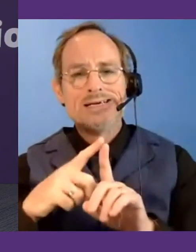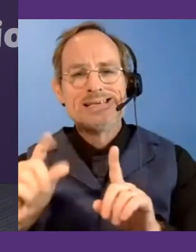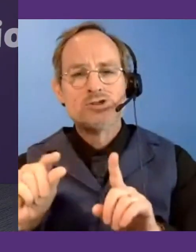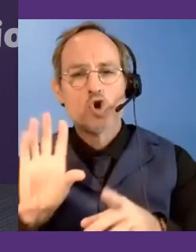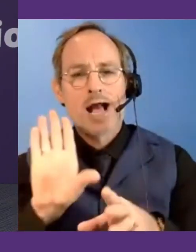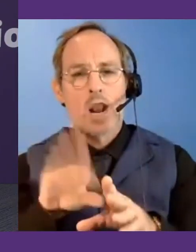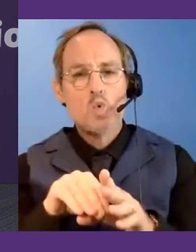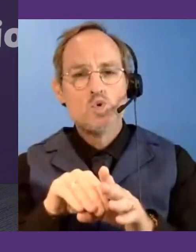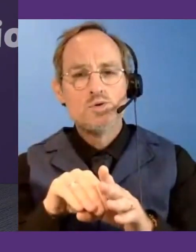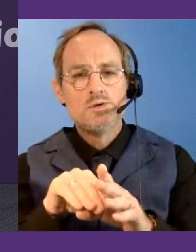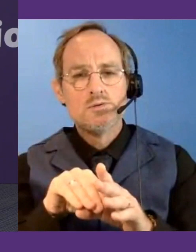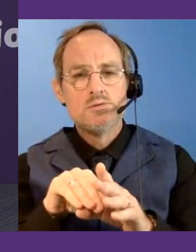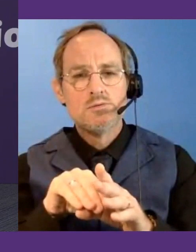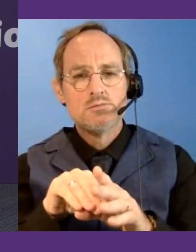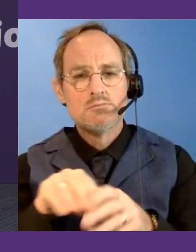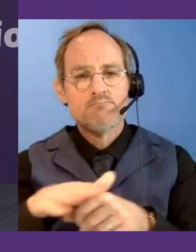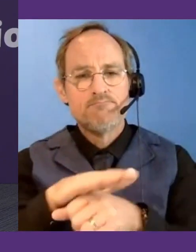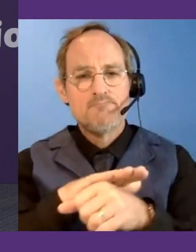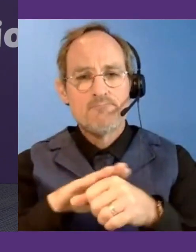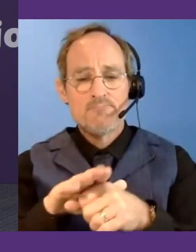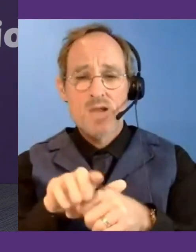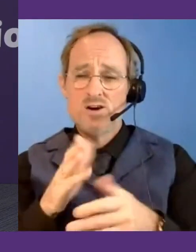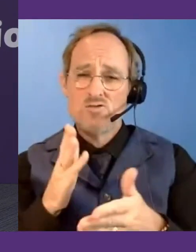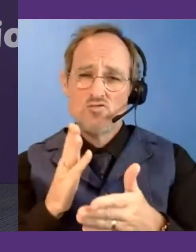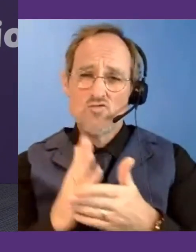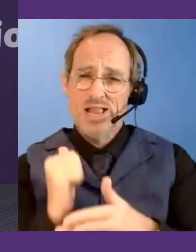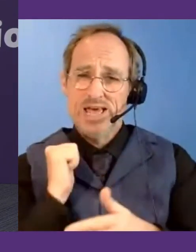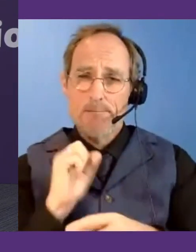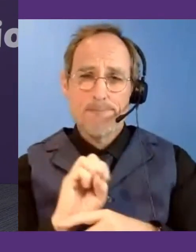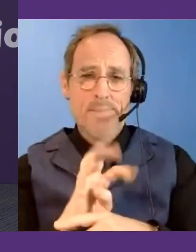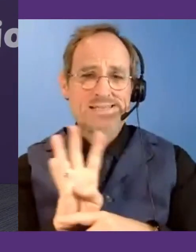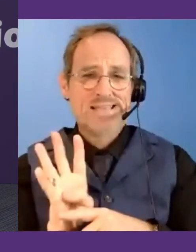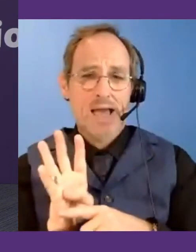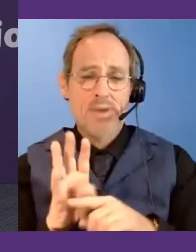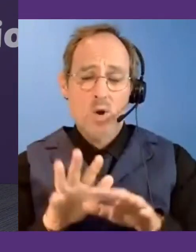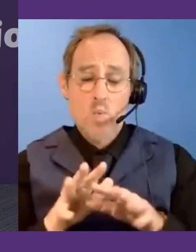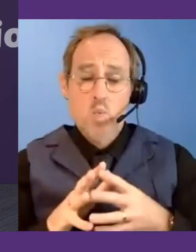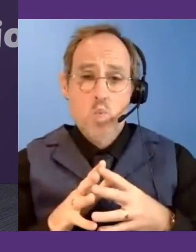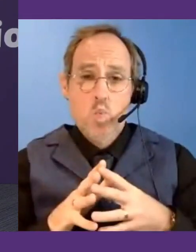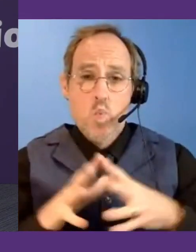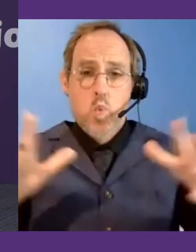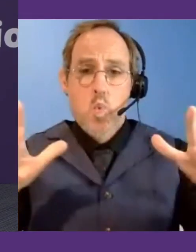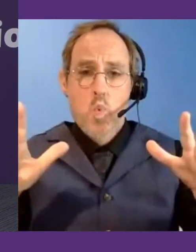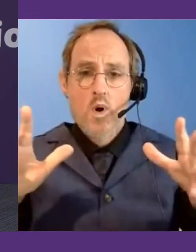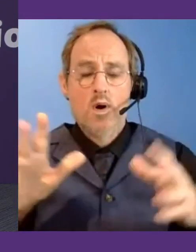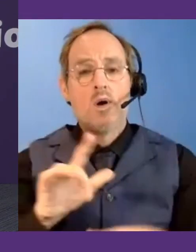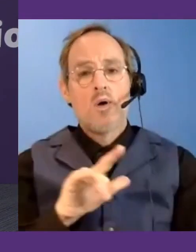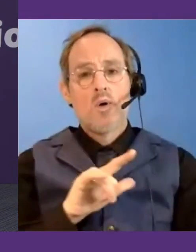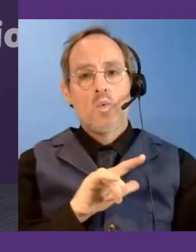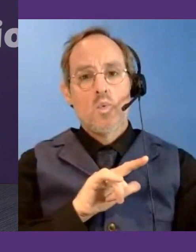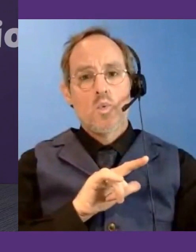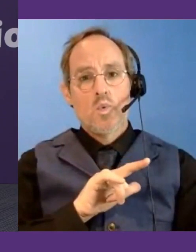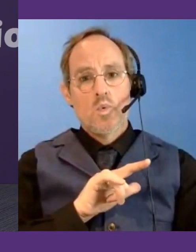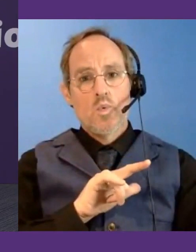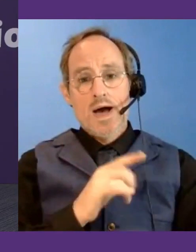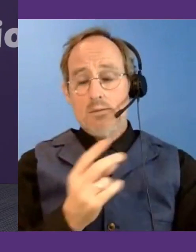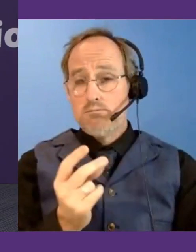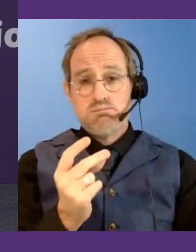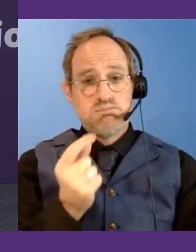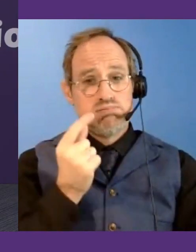it absolutely exploded during the pandemic because suddenly all those